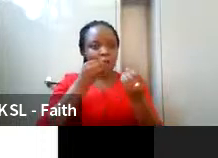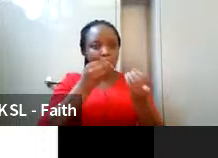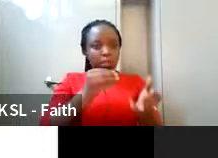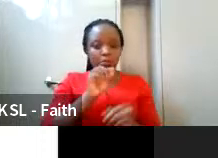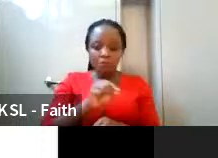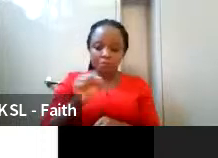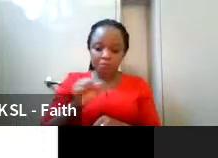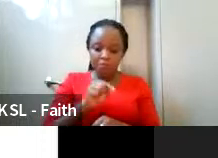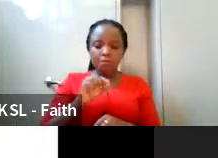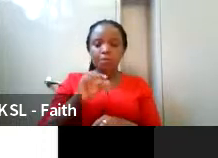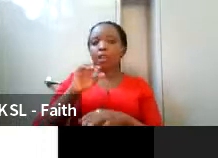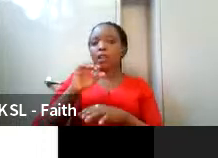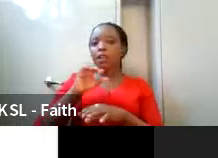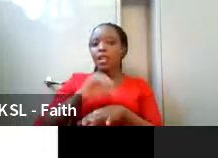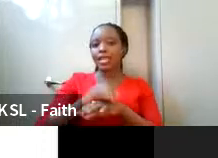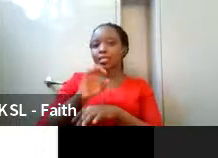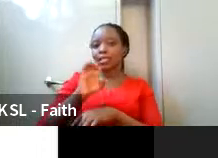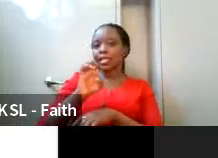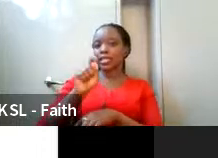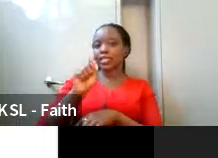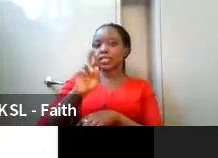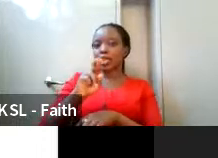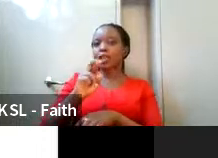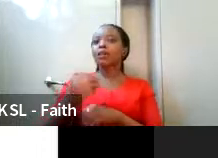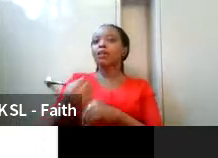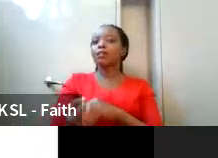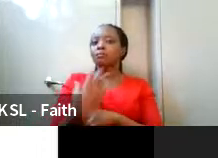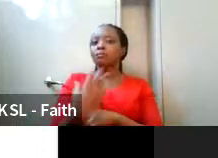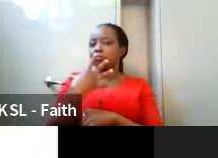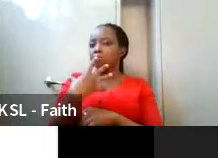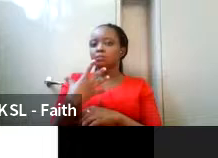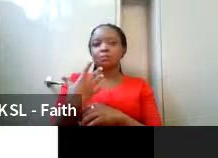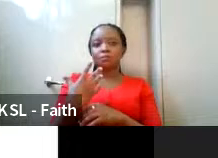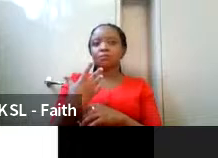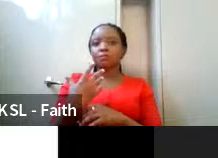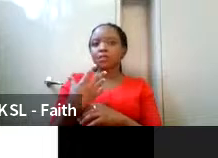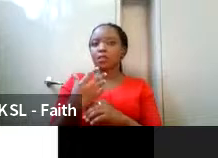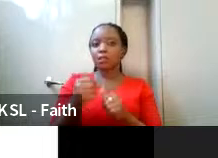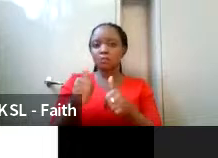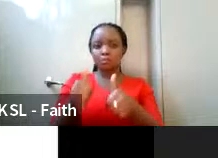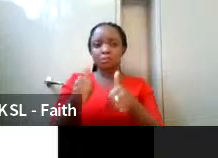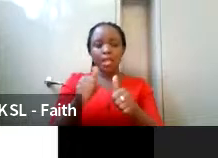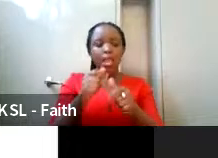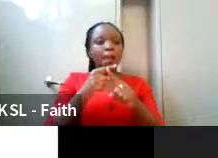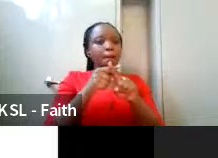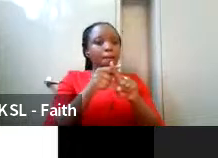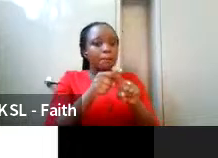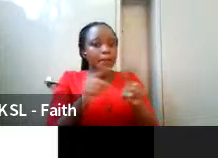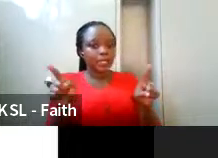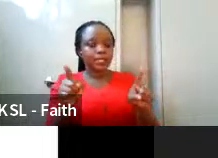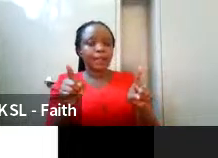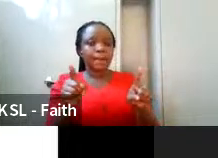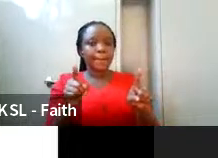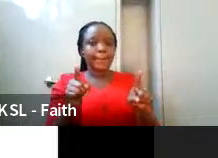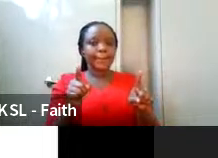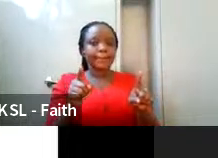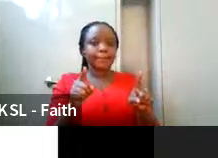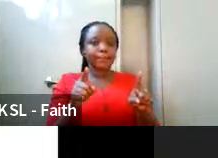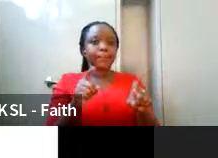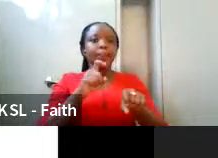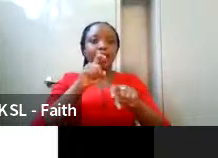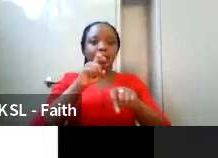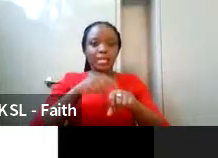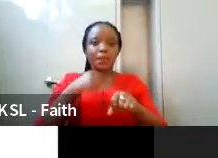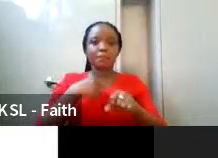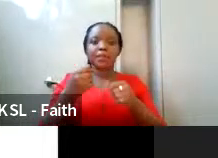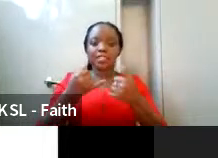the ETR, and it came back as valid. Yet when I filed the